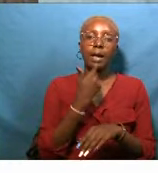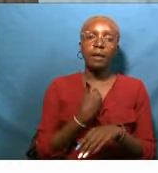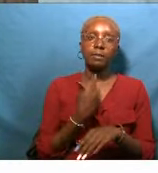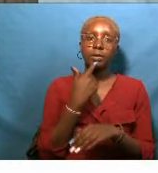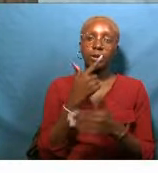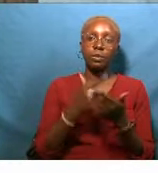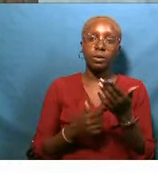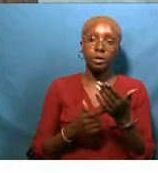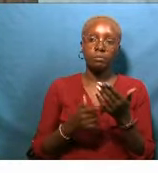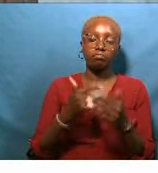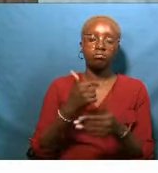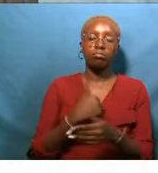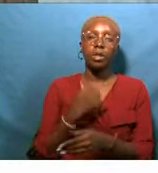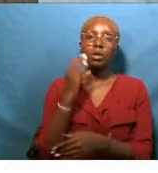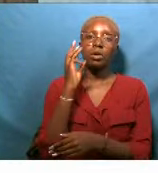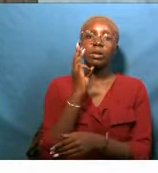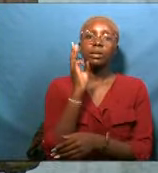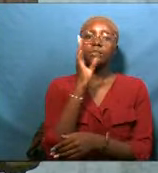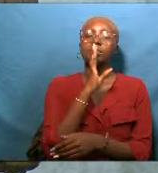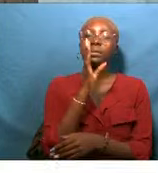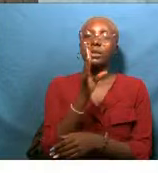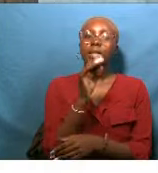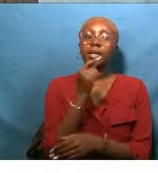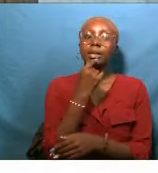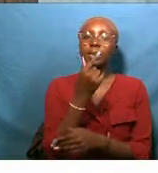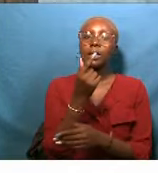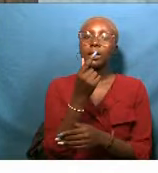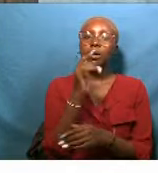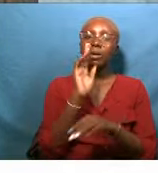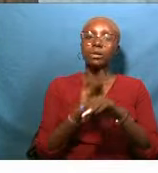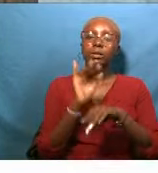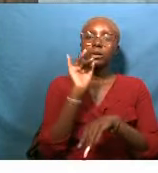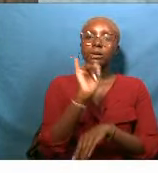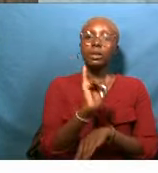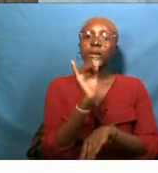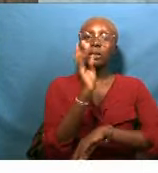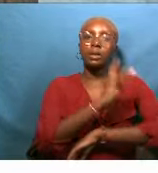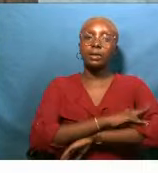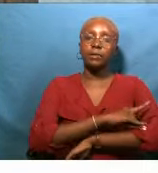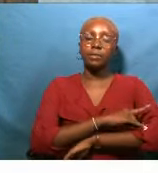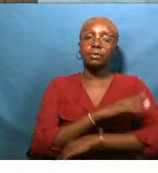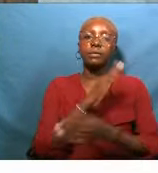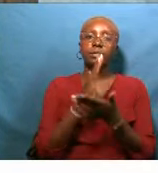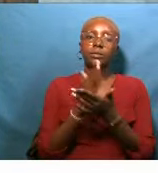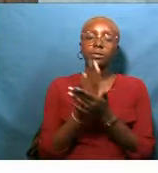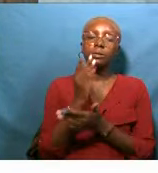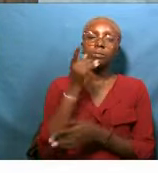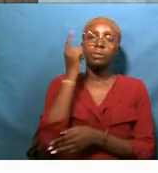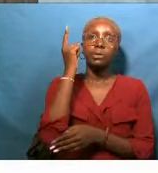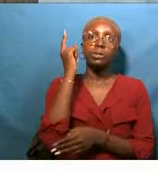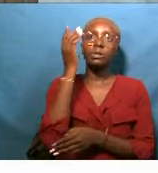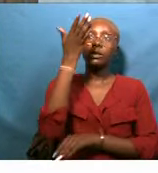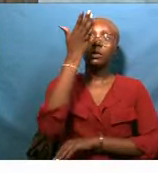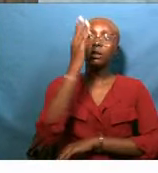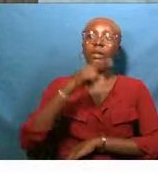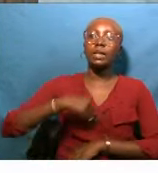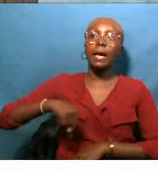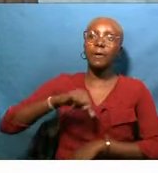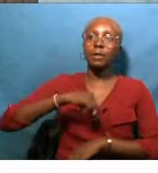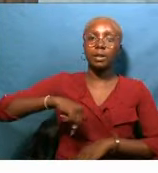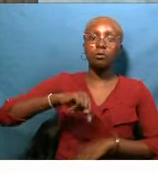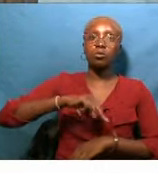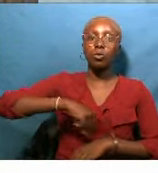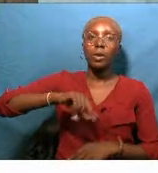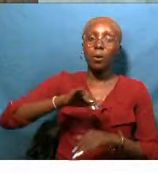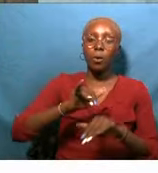said on that day. It will be said on that day. Lo, this is our God. We have waited for